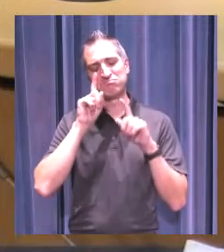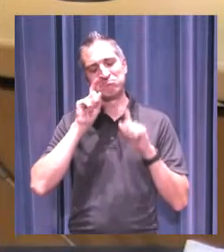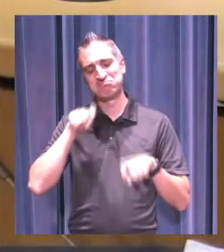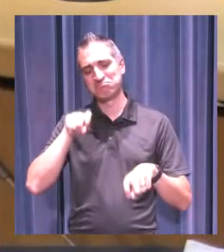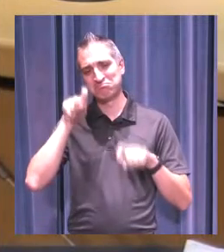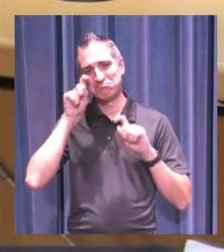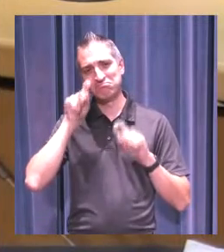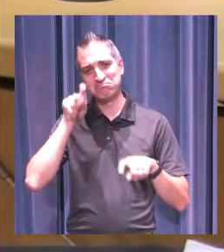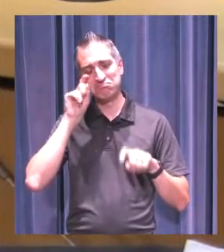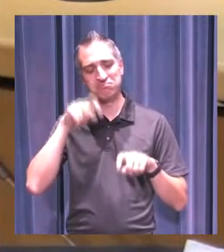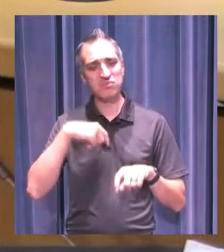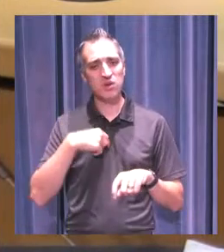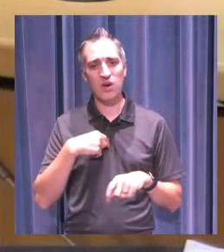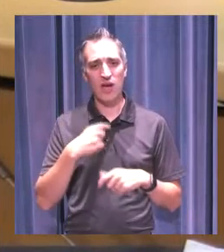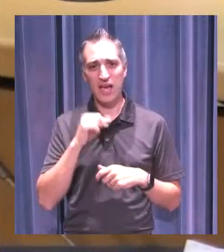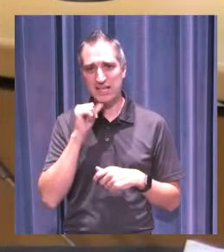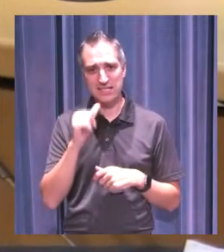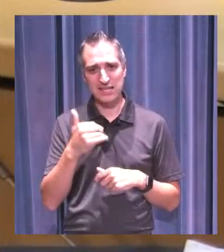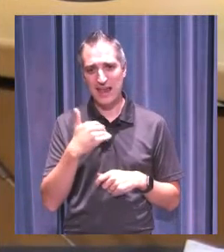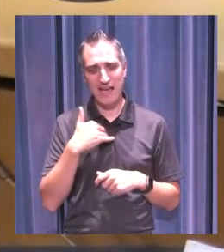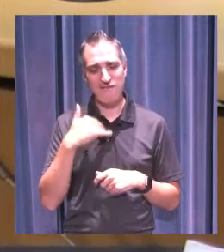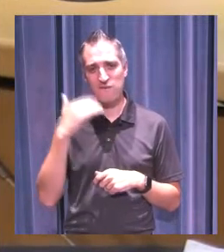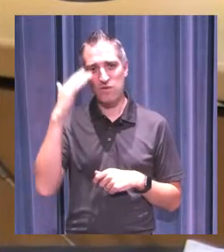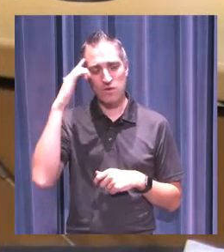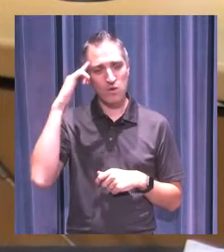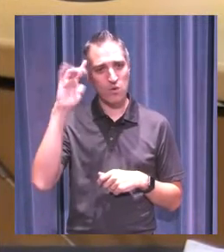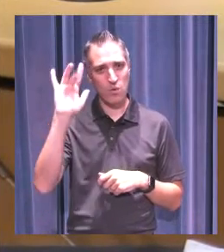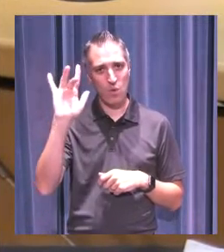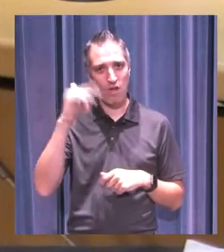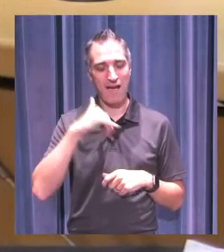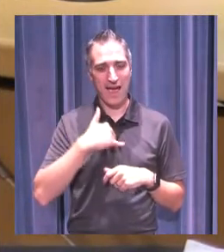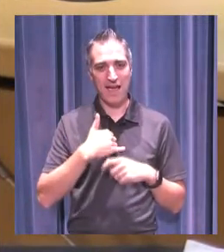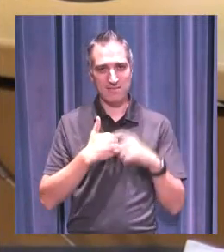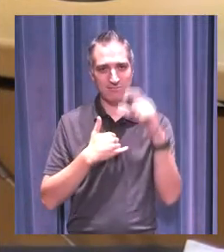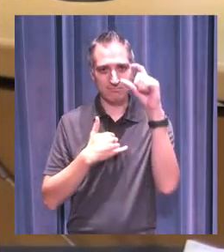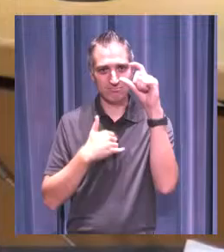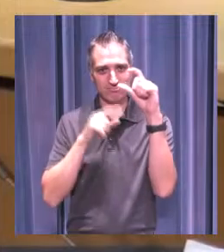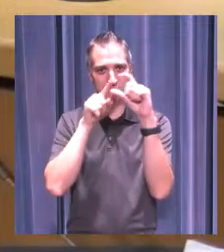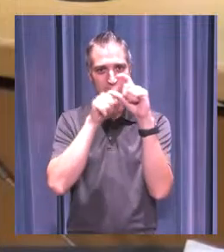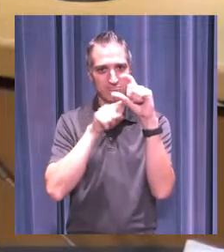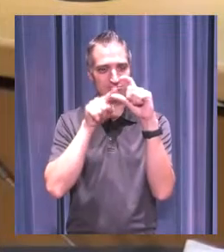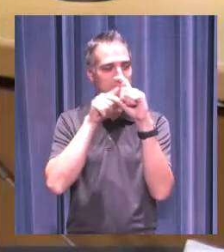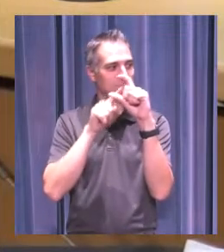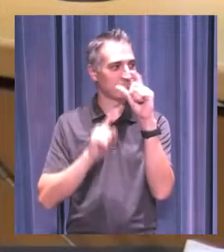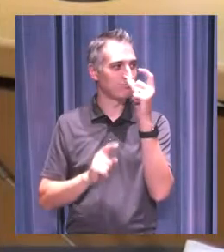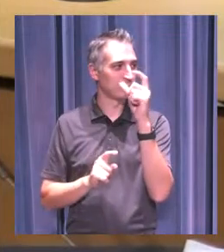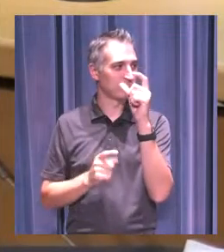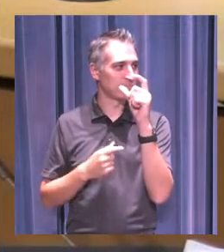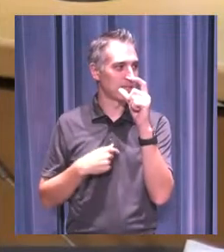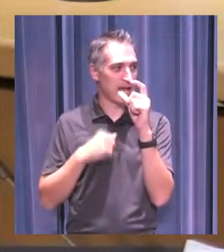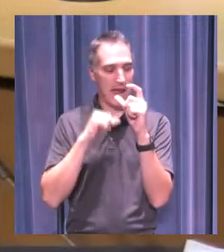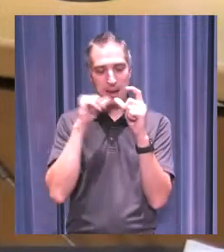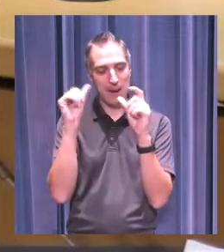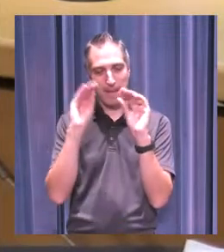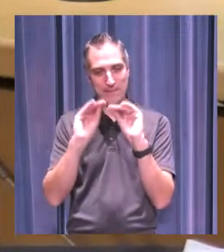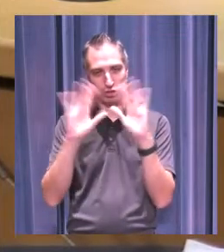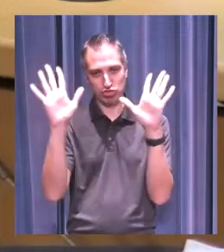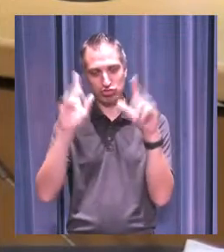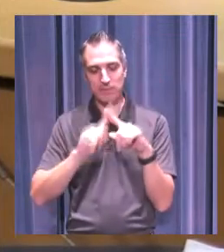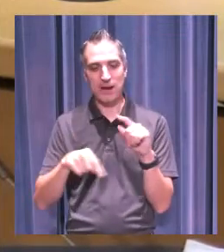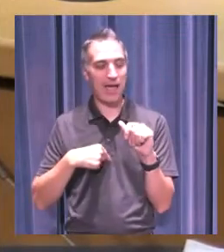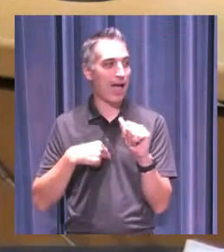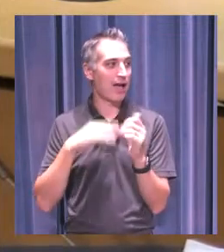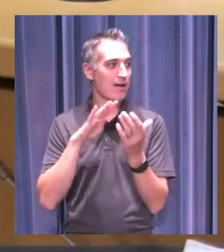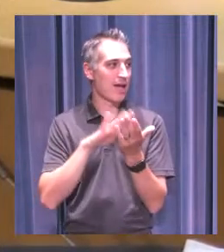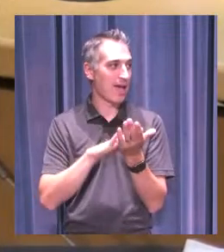I did not have a quarter. I had one of these. And as I'm not a magician, I put it in my hand